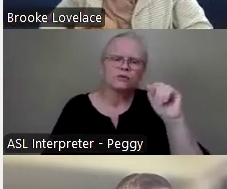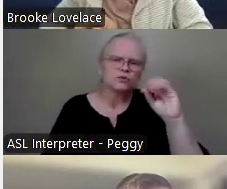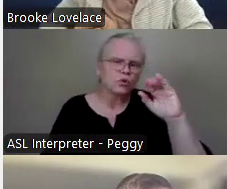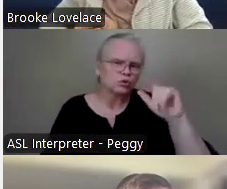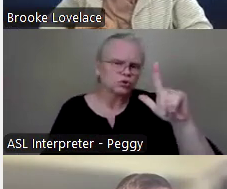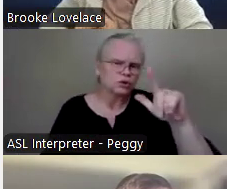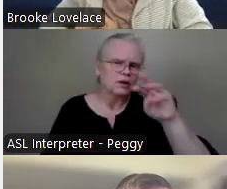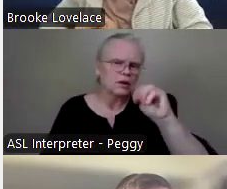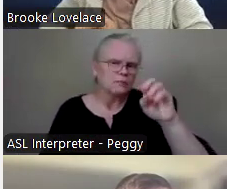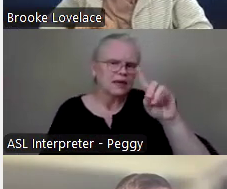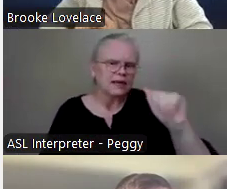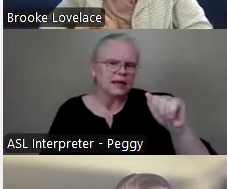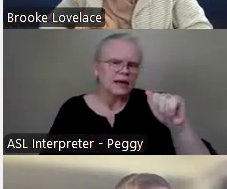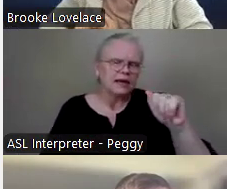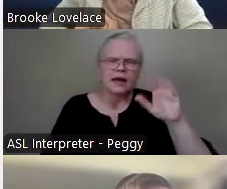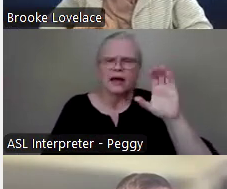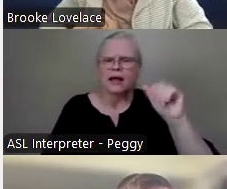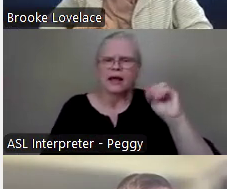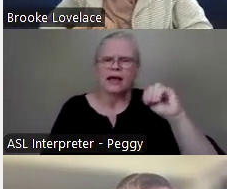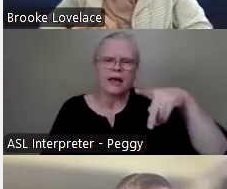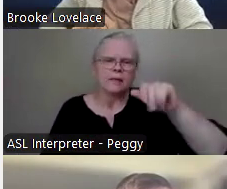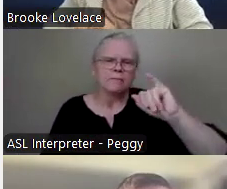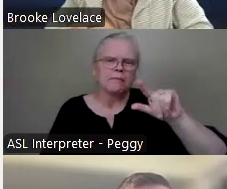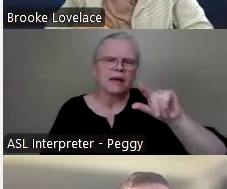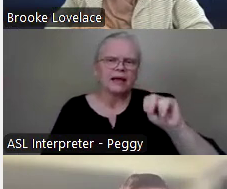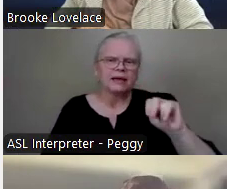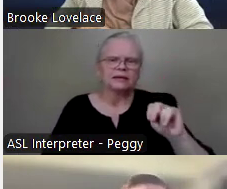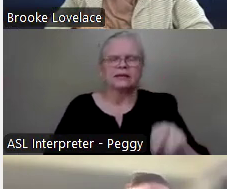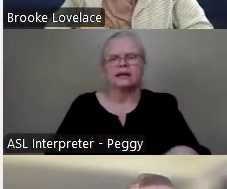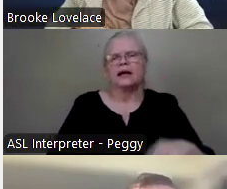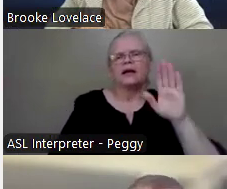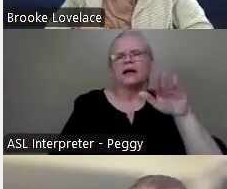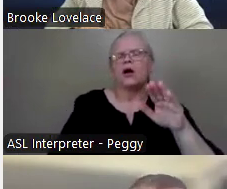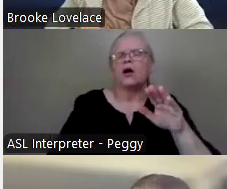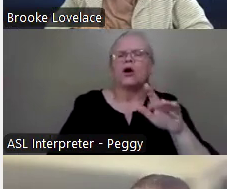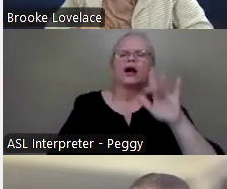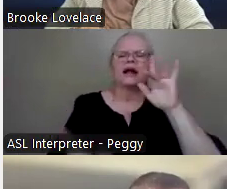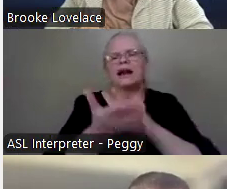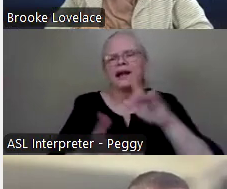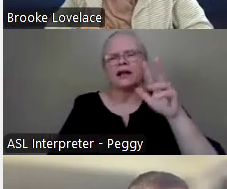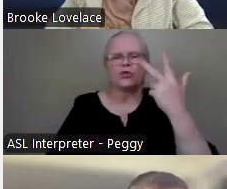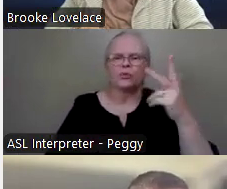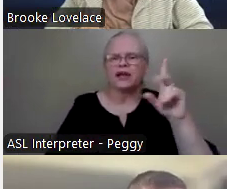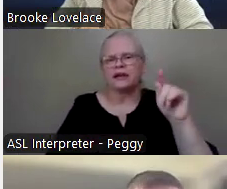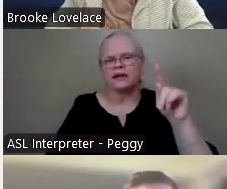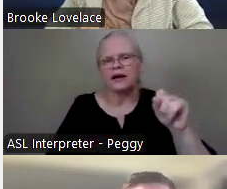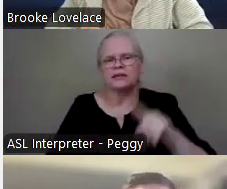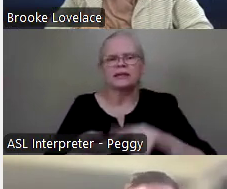what you can do, like little screenshots and say, click the 3 dots and click on notifications, click